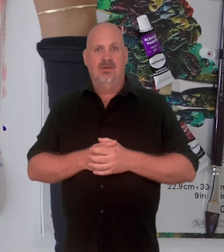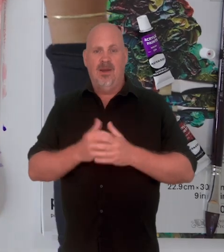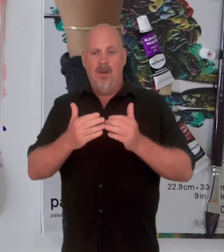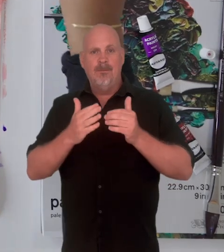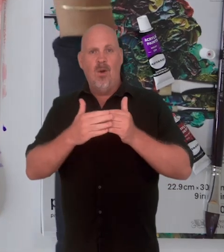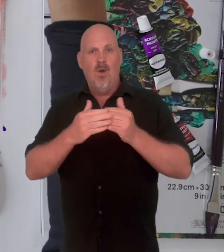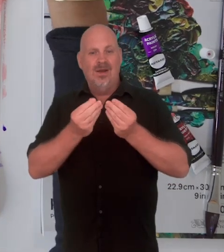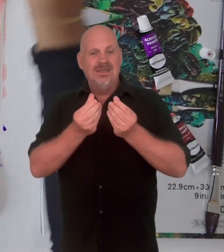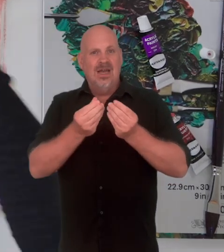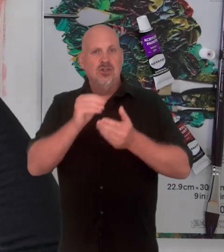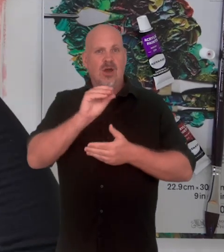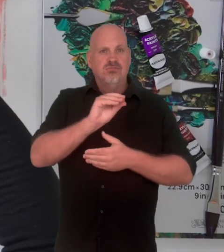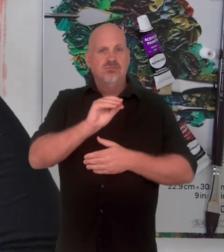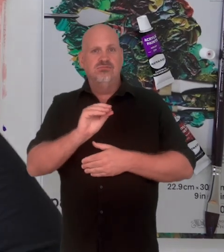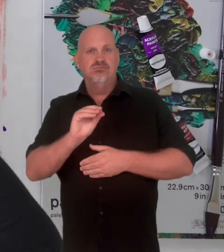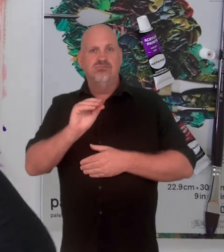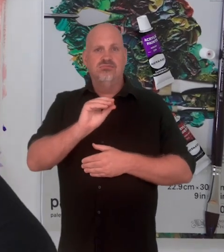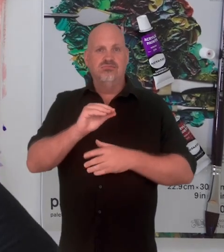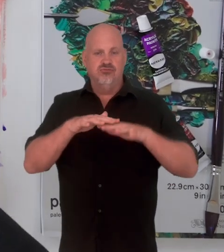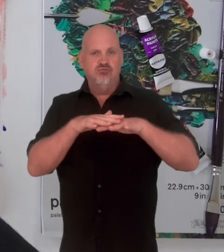and blend in a little bit.